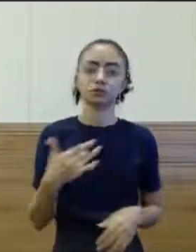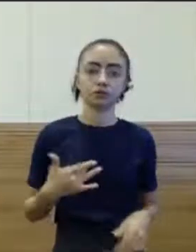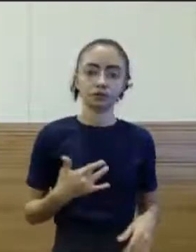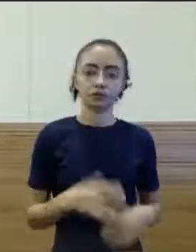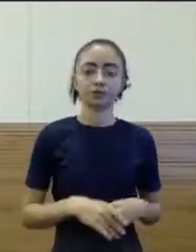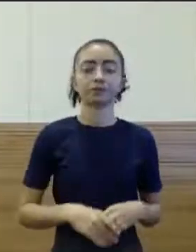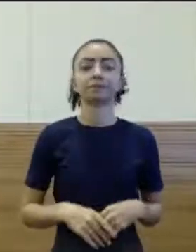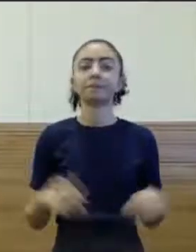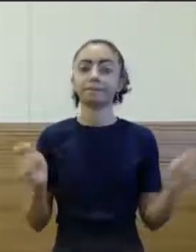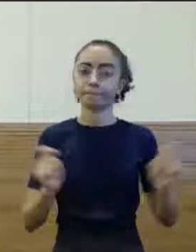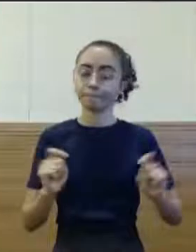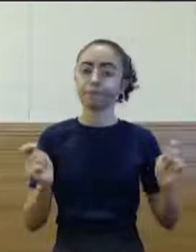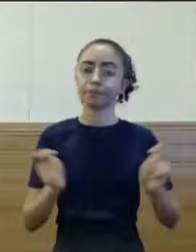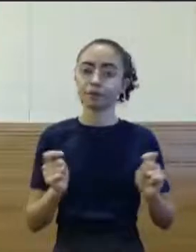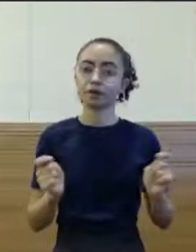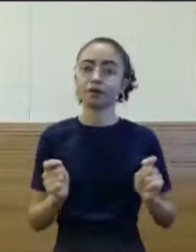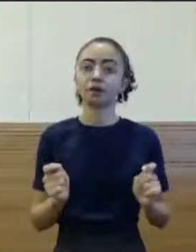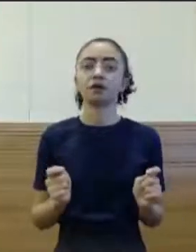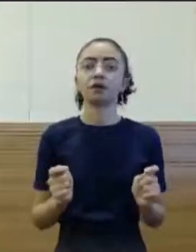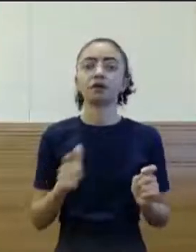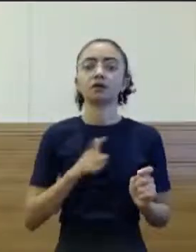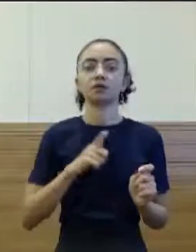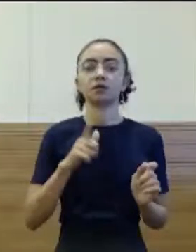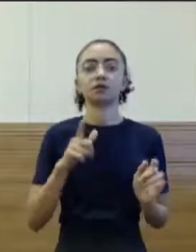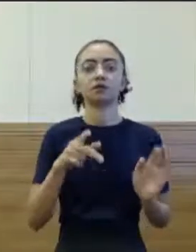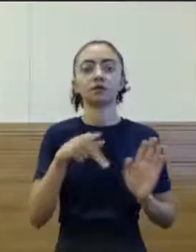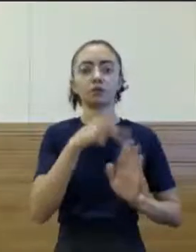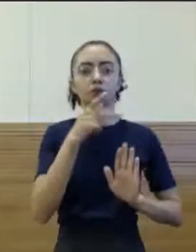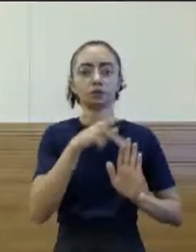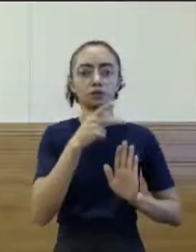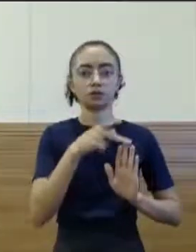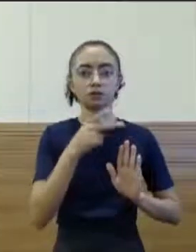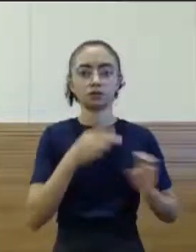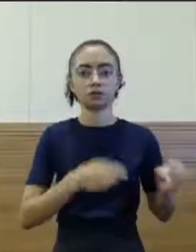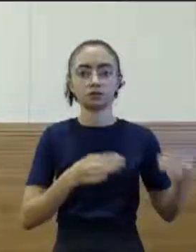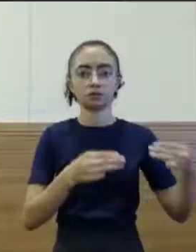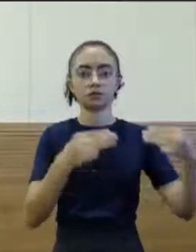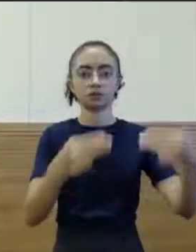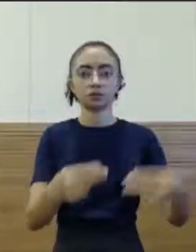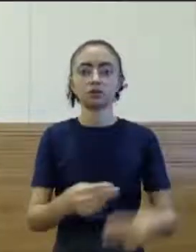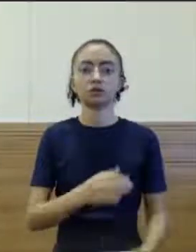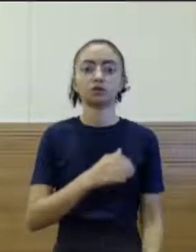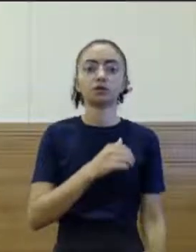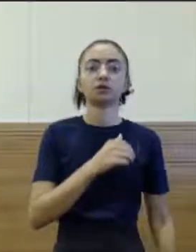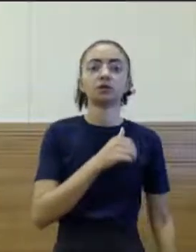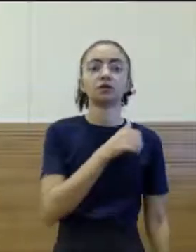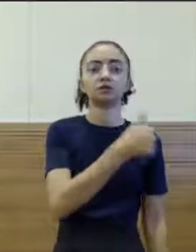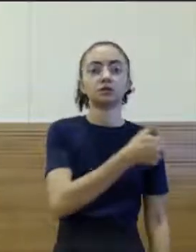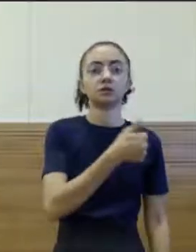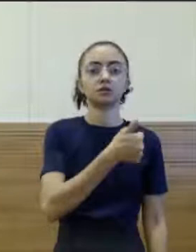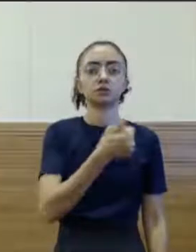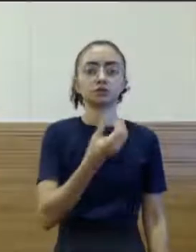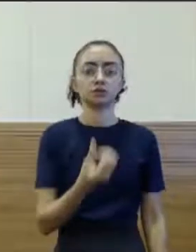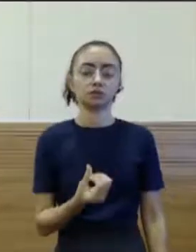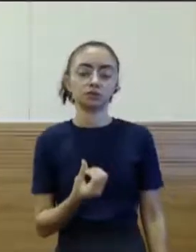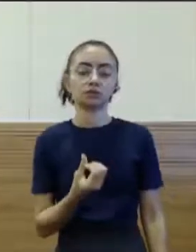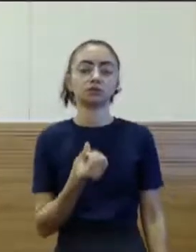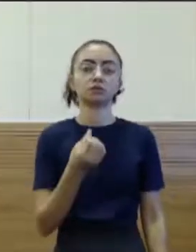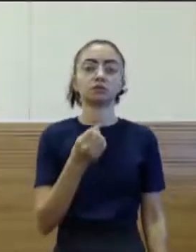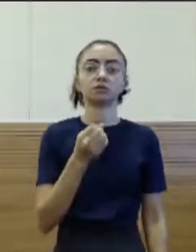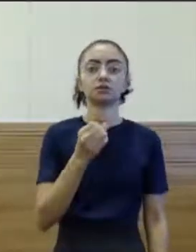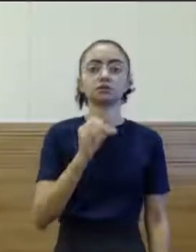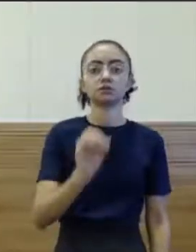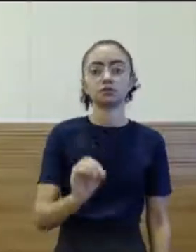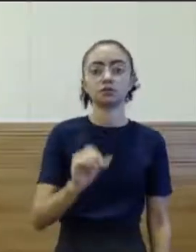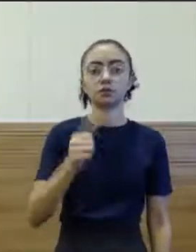is done from Ordinance 116 of 2014. This law came prior to this